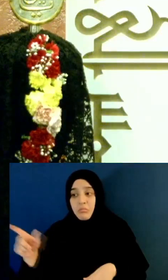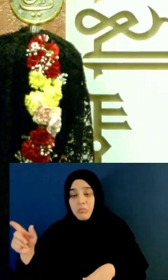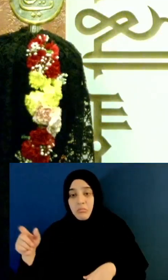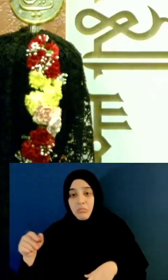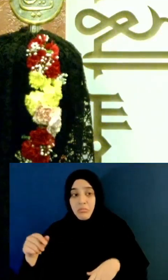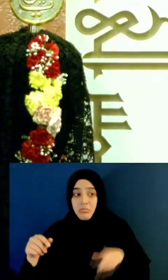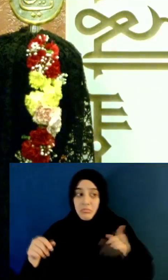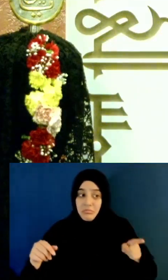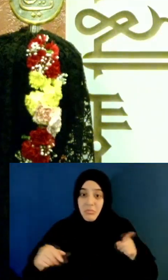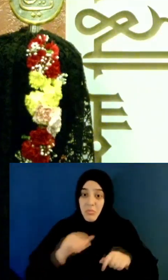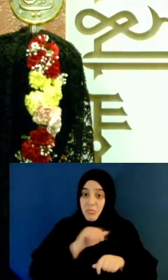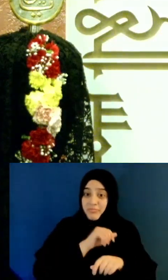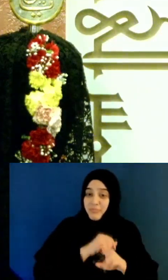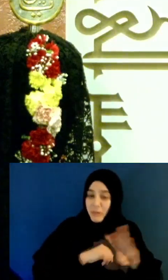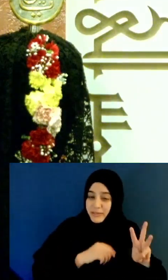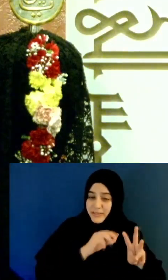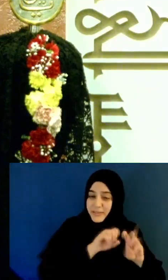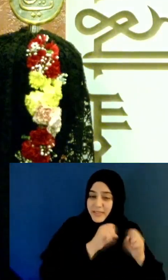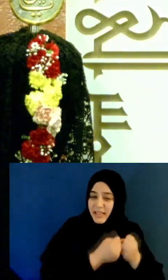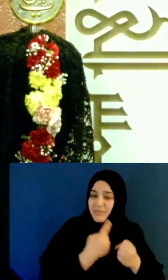says no.